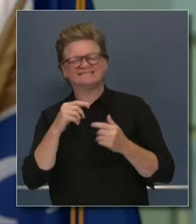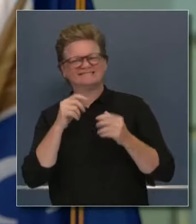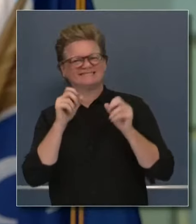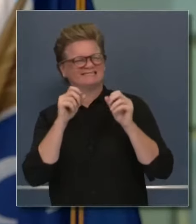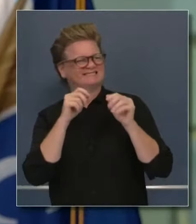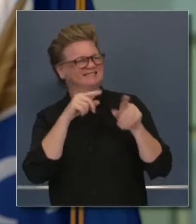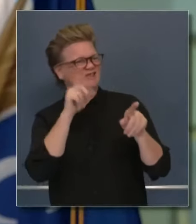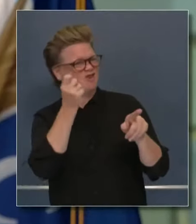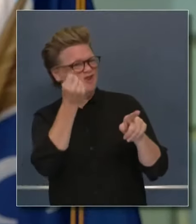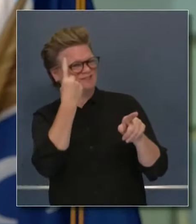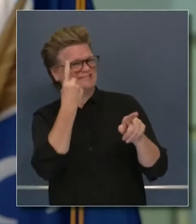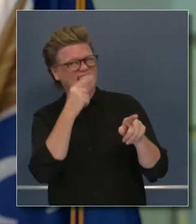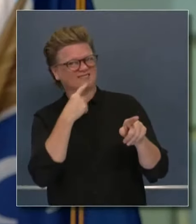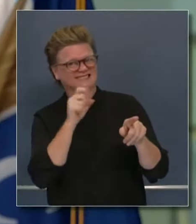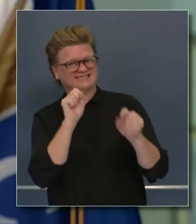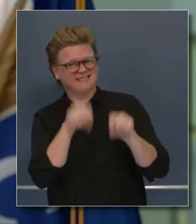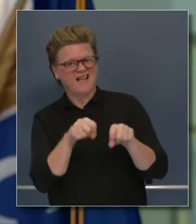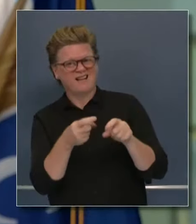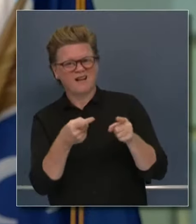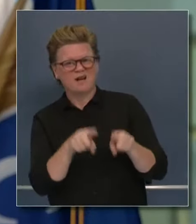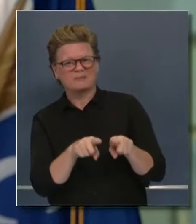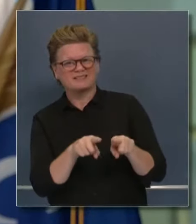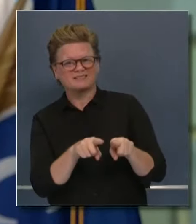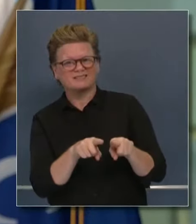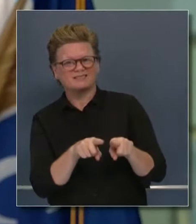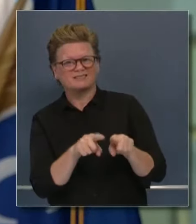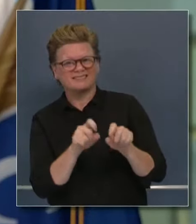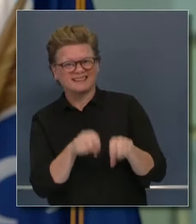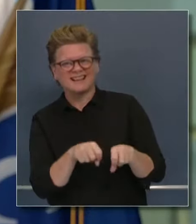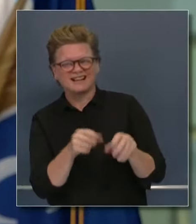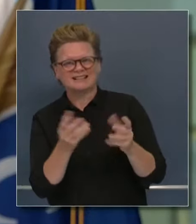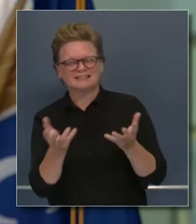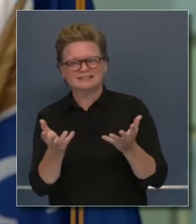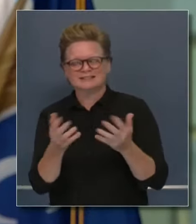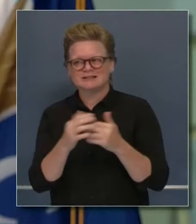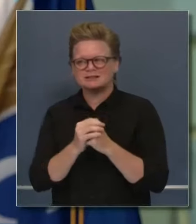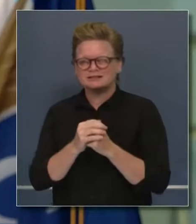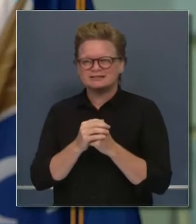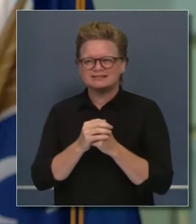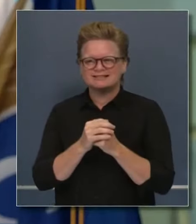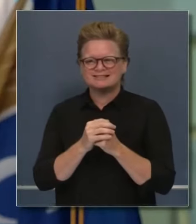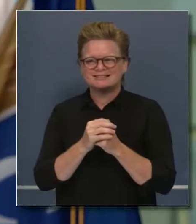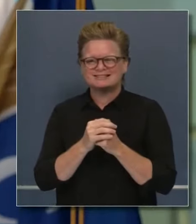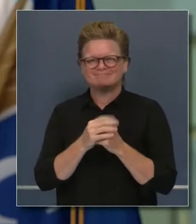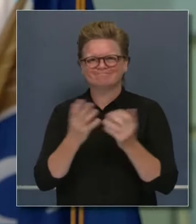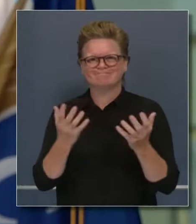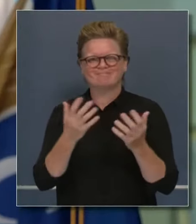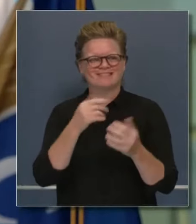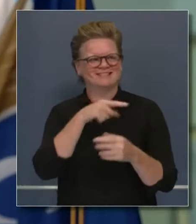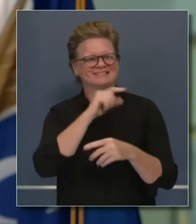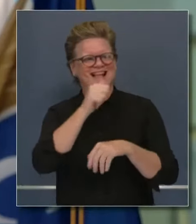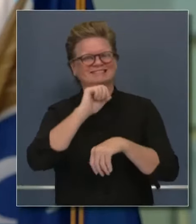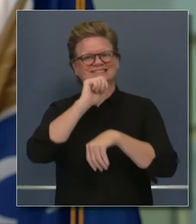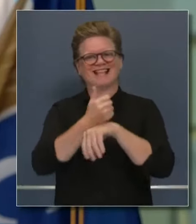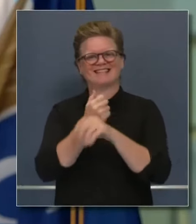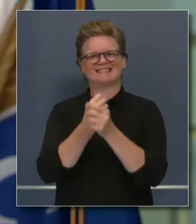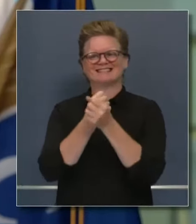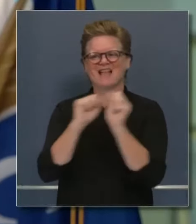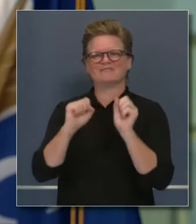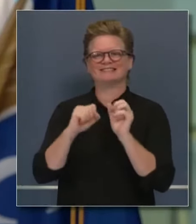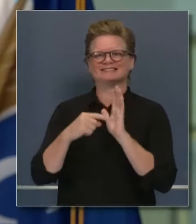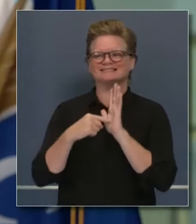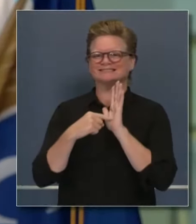what you had asserted to be, and those mitigations were not put into place. And so I just want to express that as